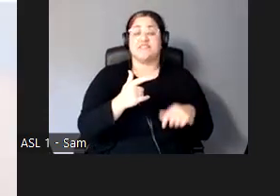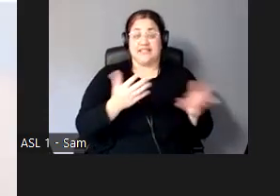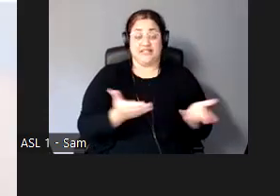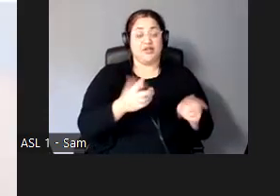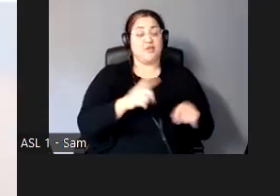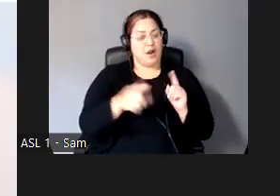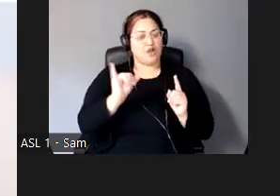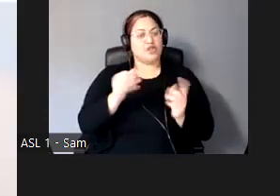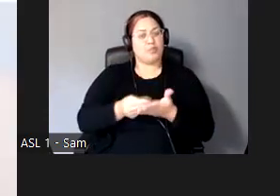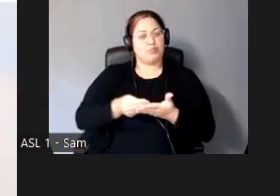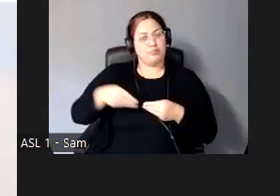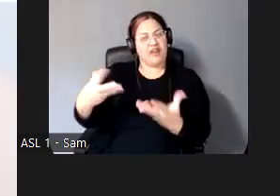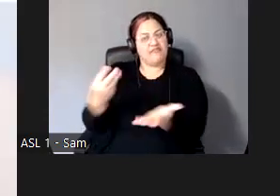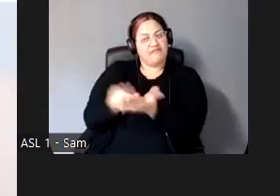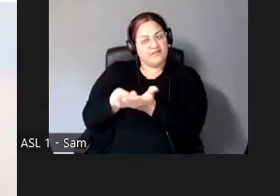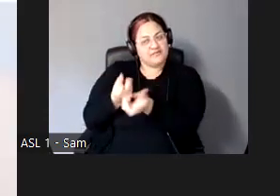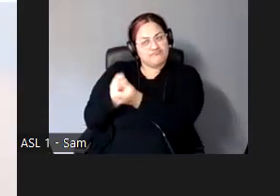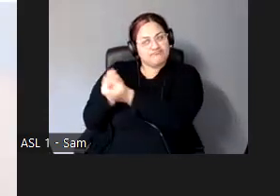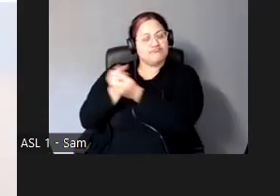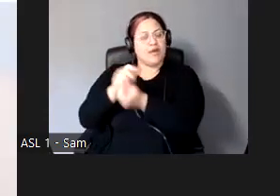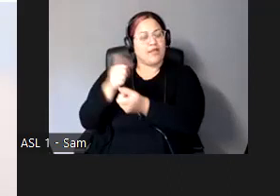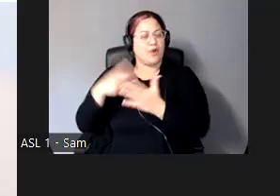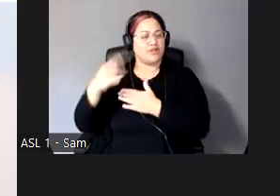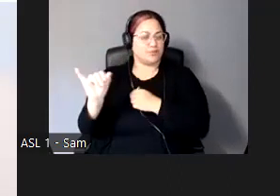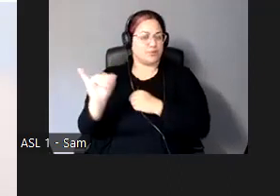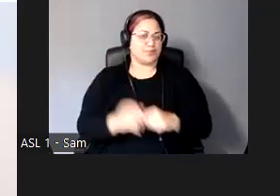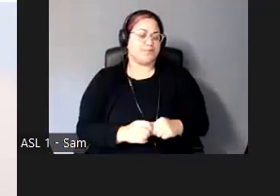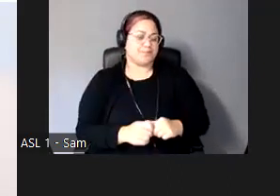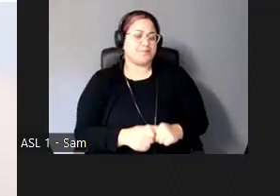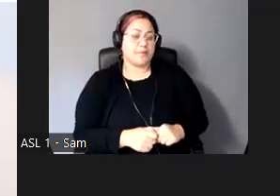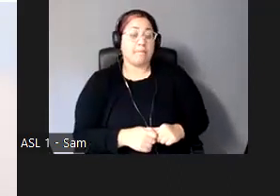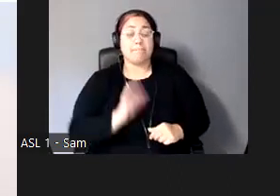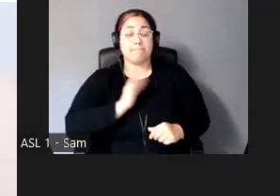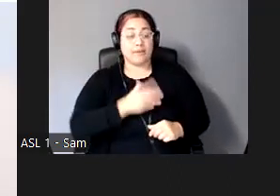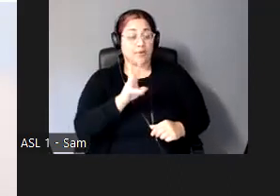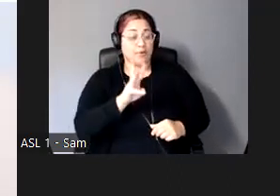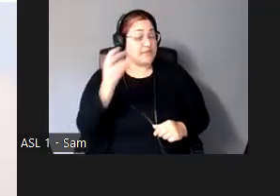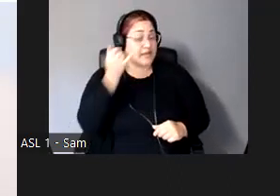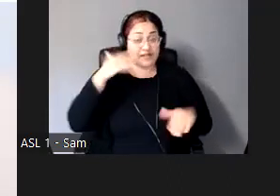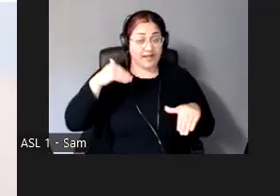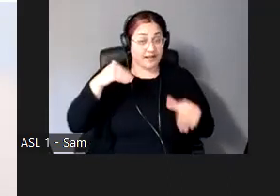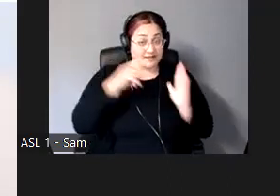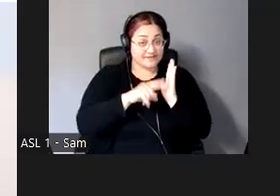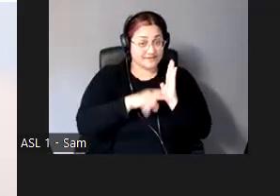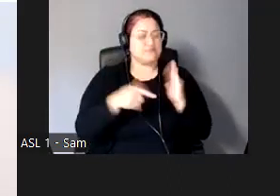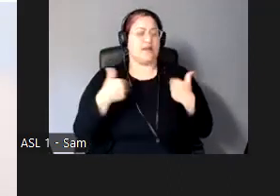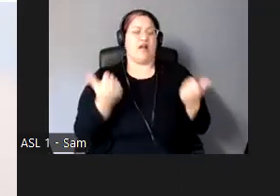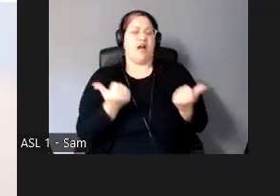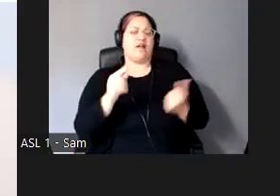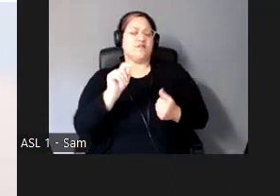If you haven't had a chance, you can look at our website. We have many resources and tools available for you to download or have access